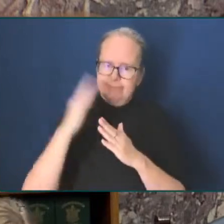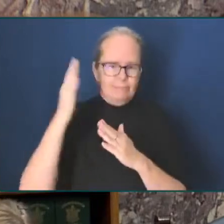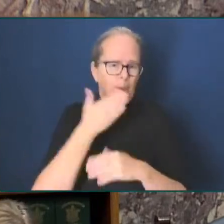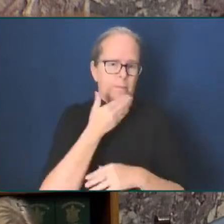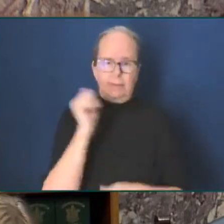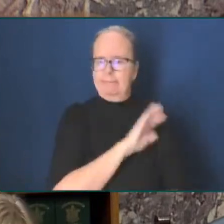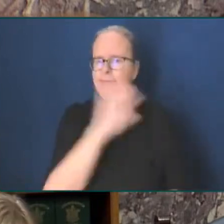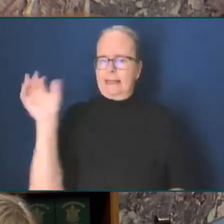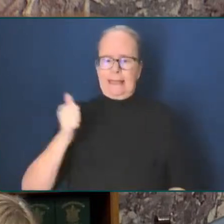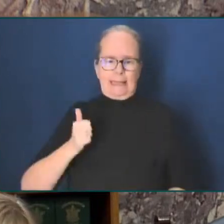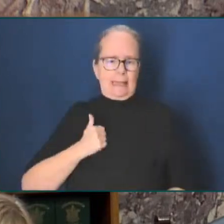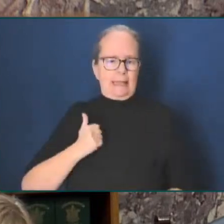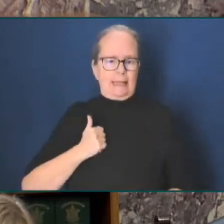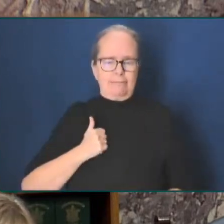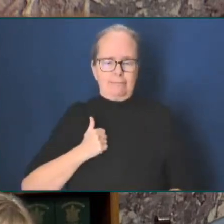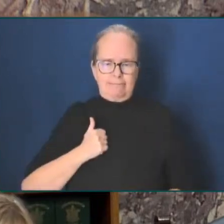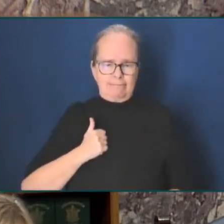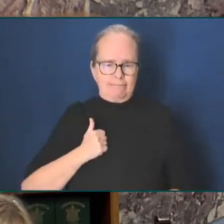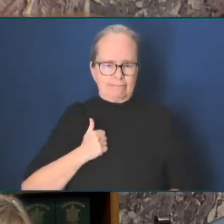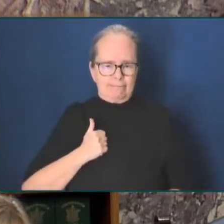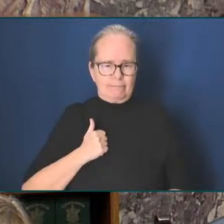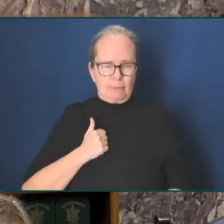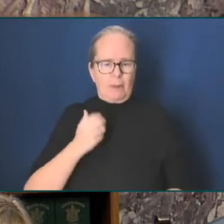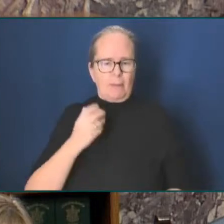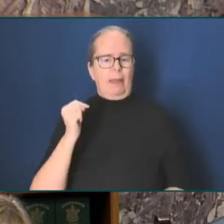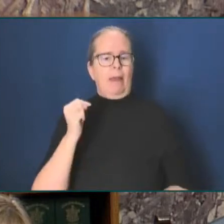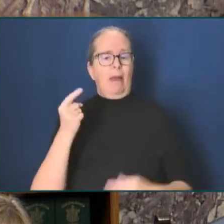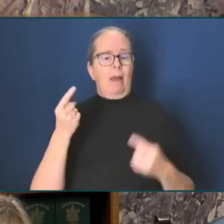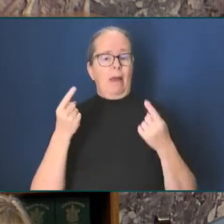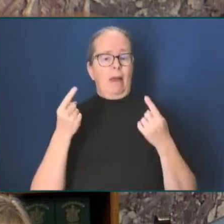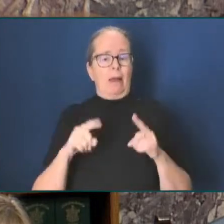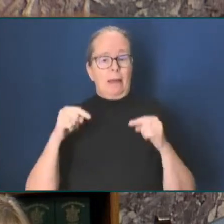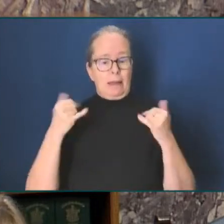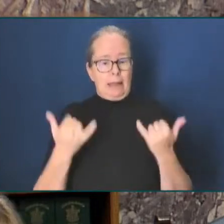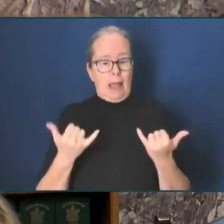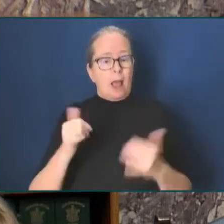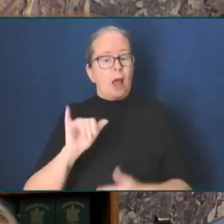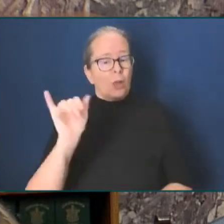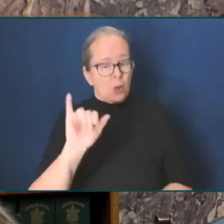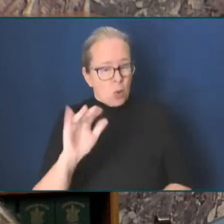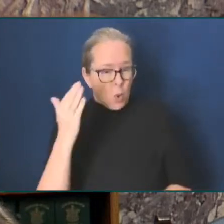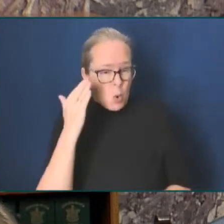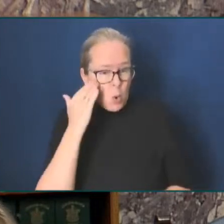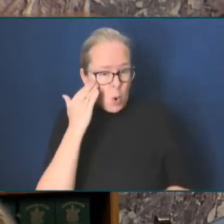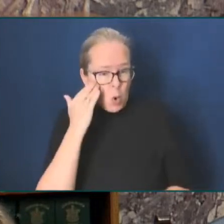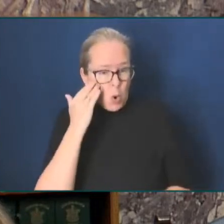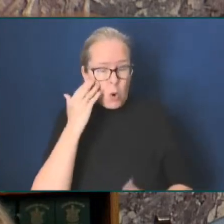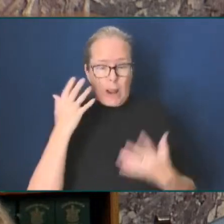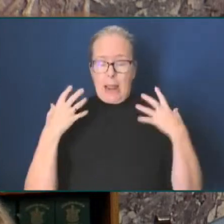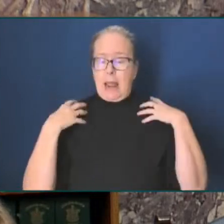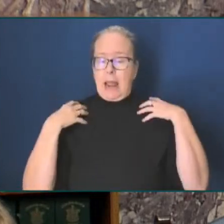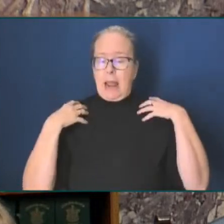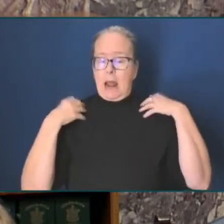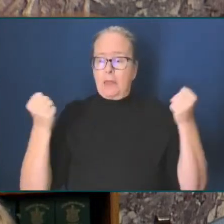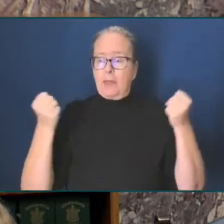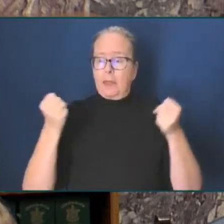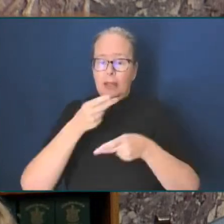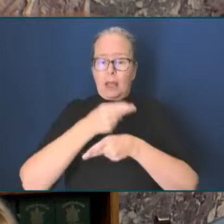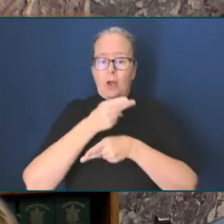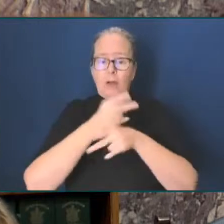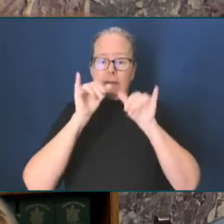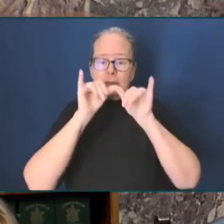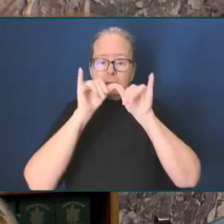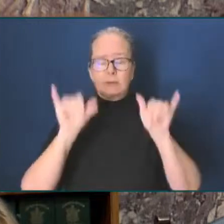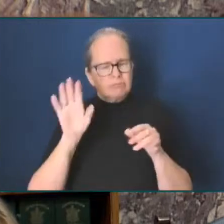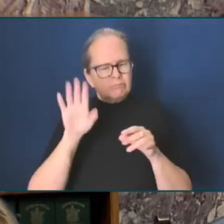But I also know, Mr. Speaker, that the healthcare system is a tough portfolio. And I know, Mr.